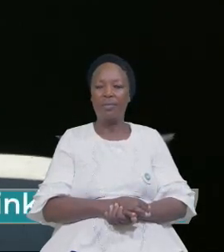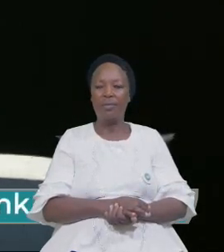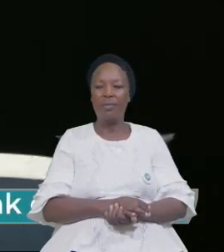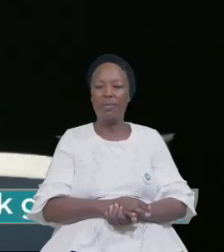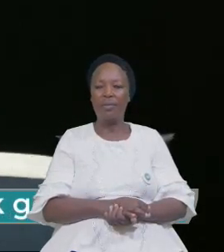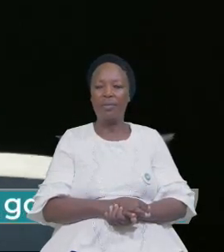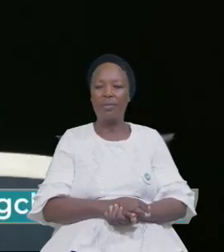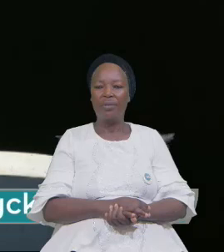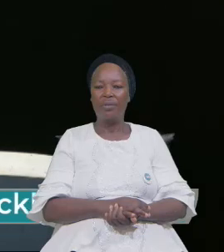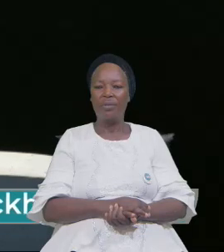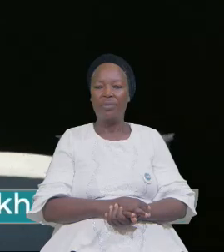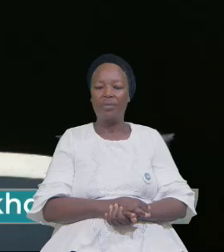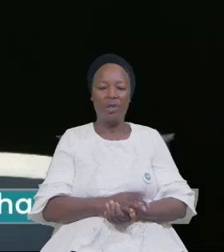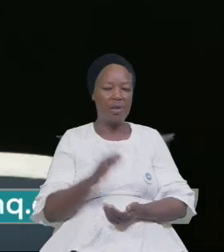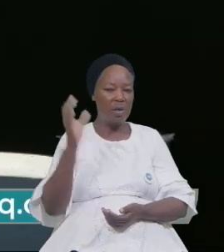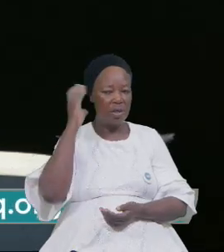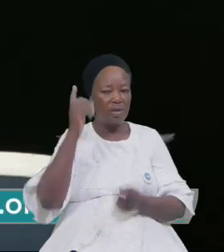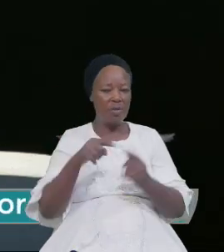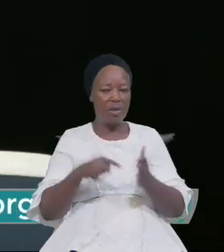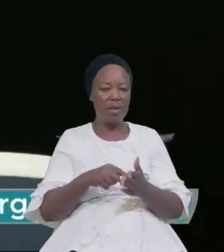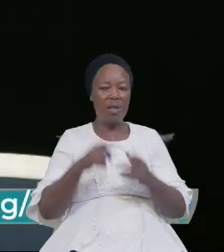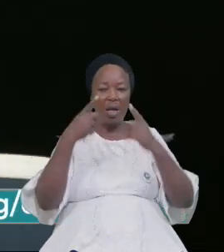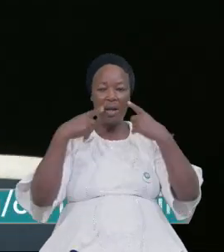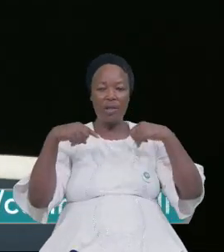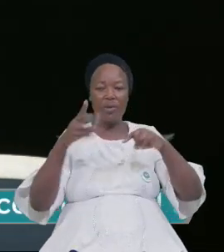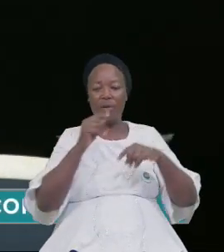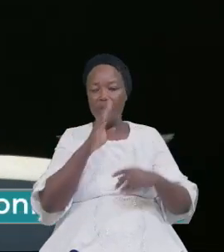We have this announcement. There'll be a special meeting,